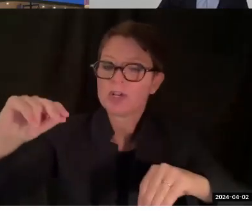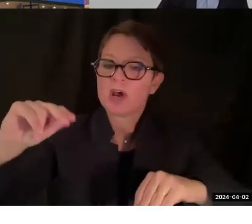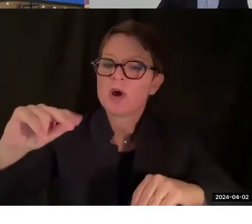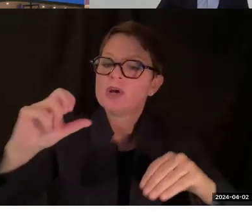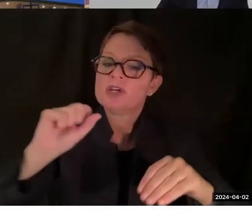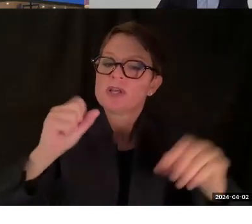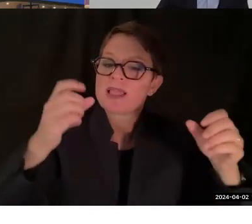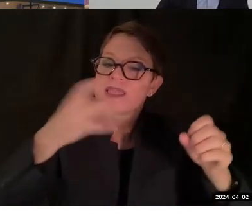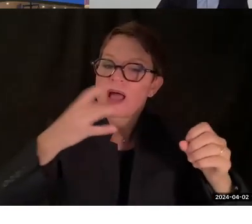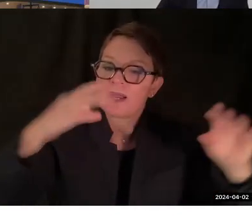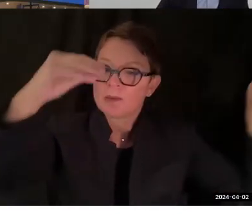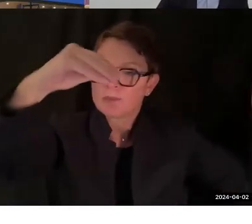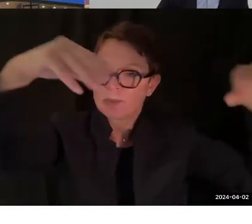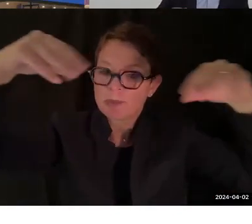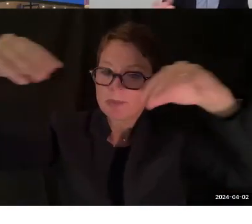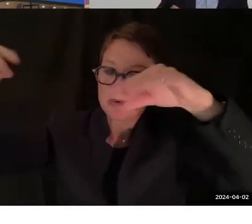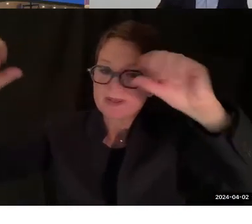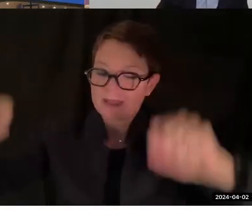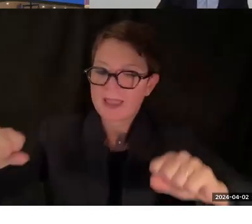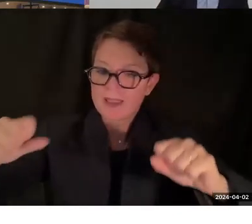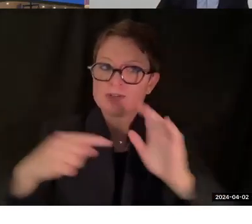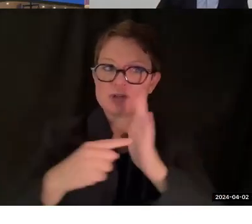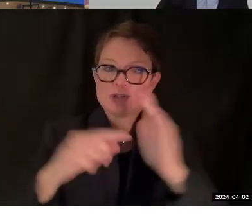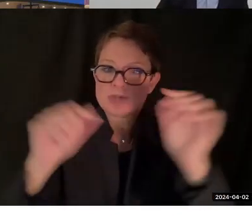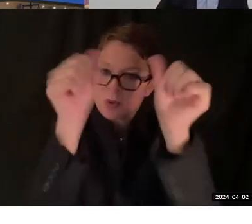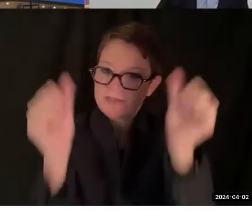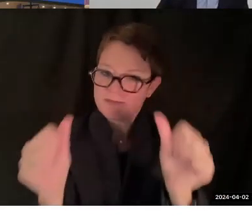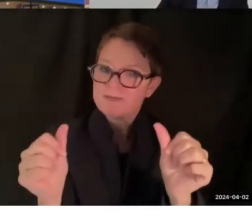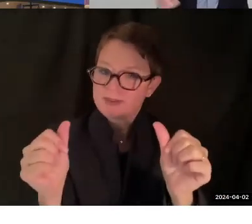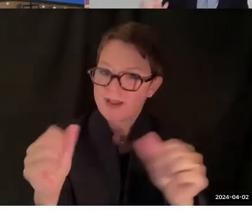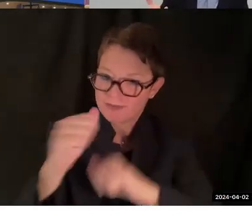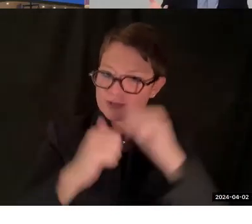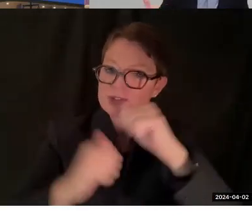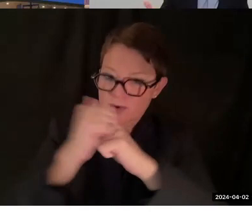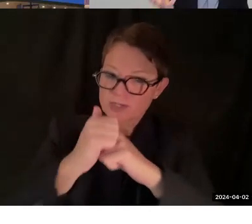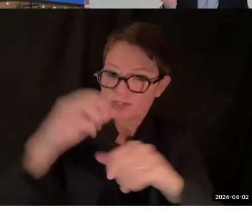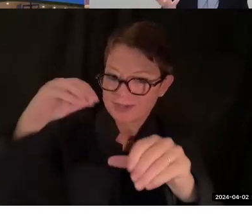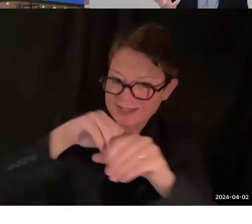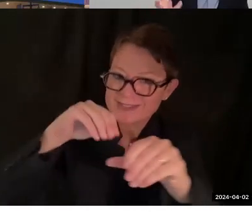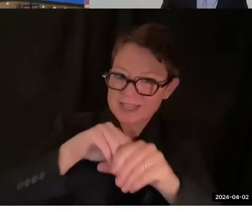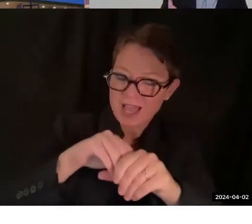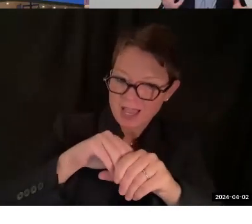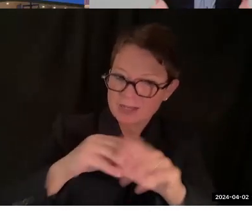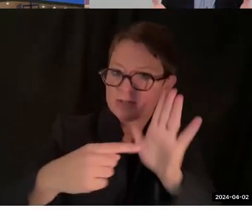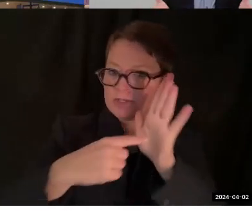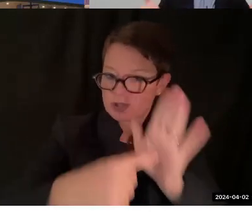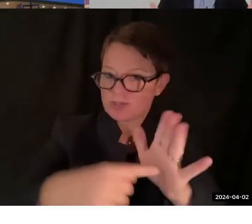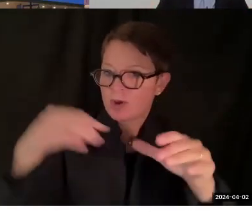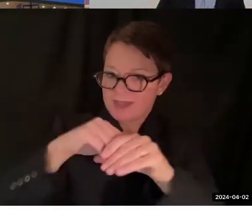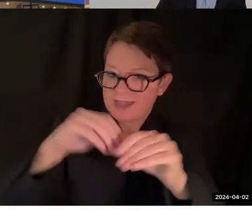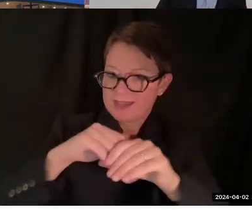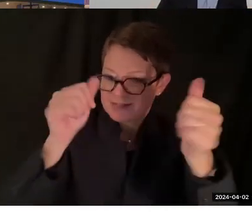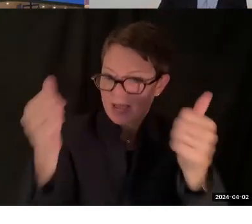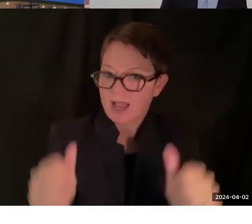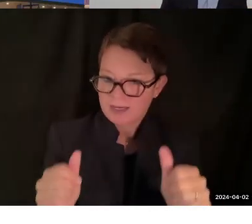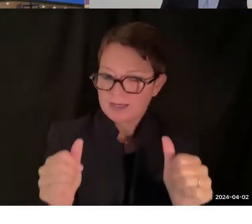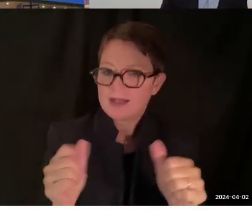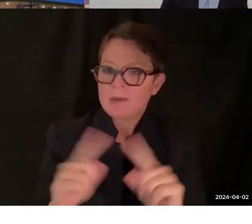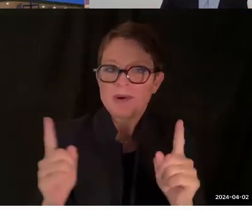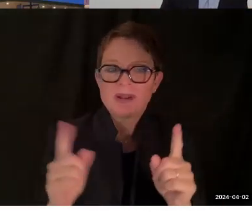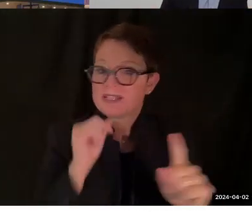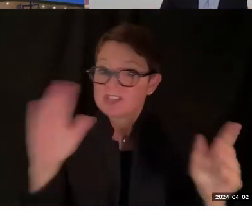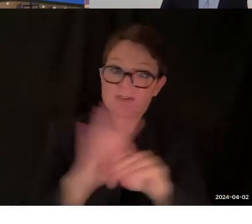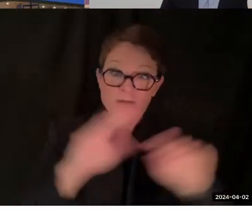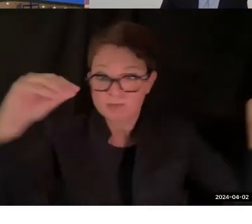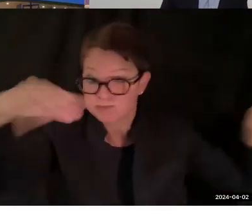strategically located to highlight some of the form of the structure within. And it could be done in a way that doesn't fully